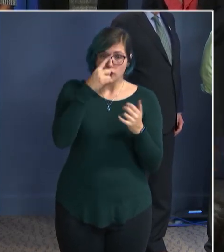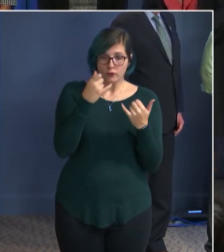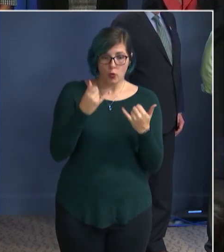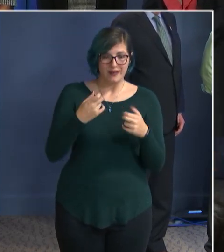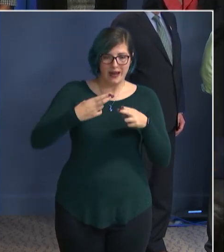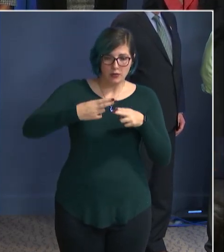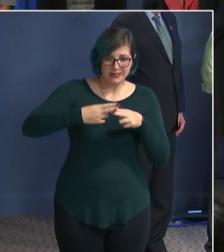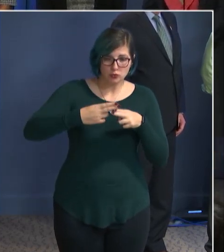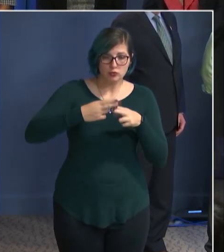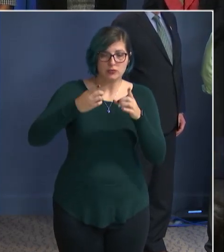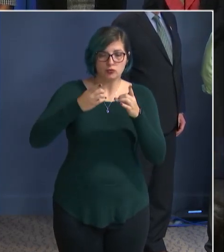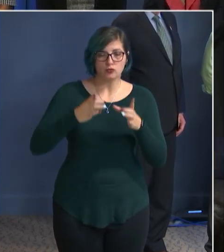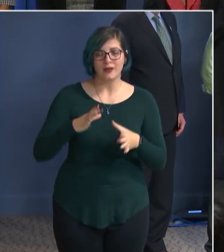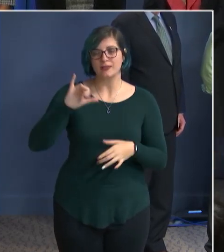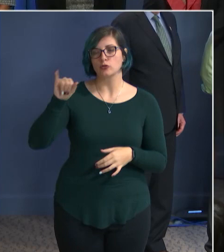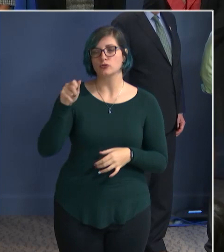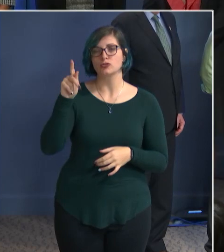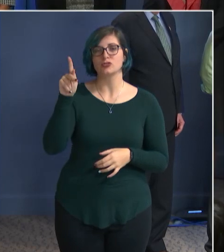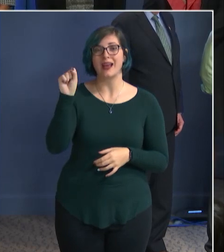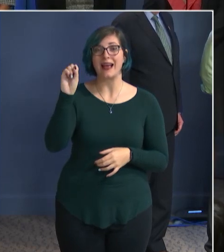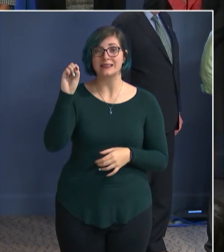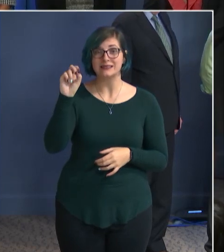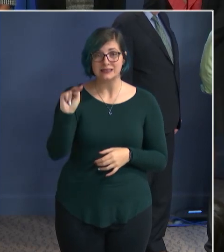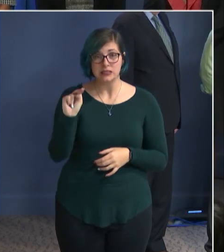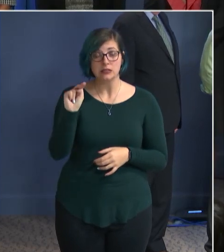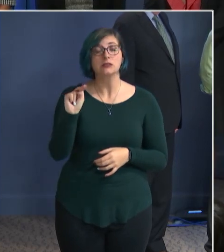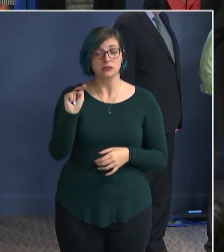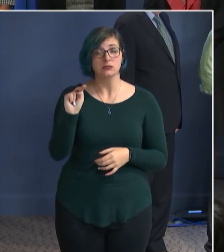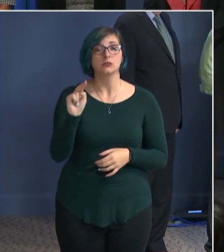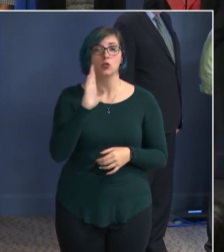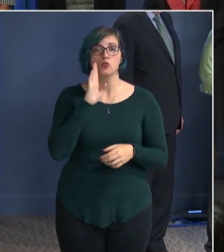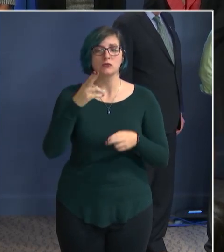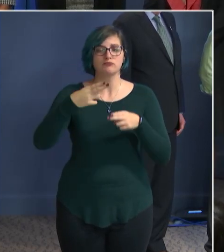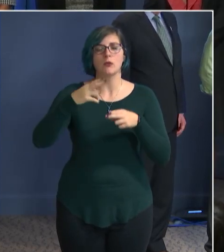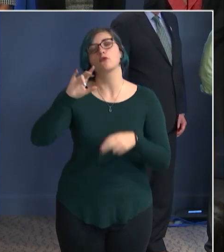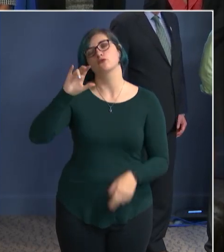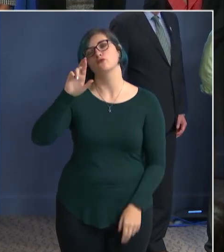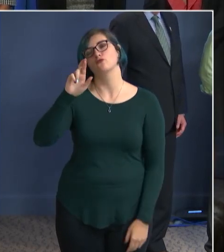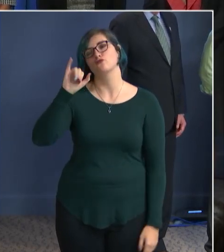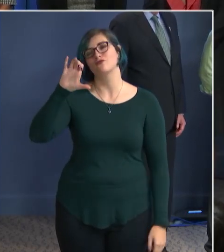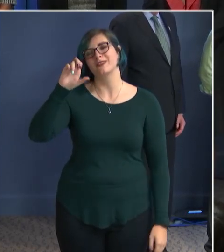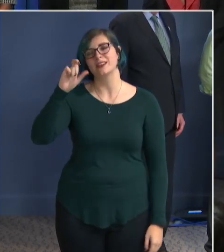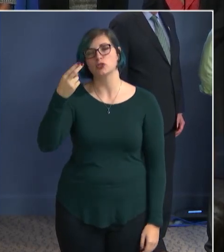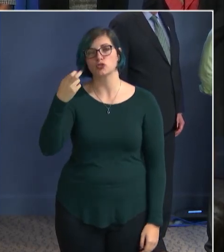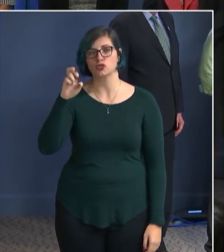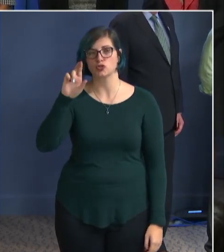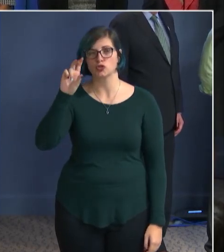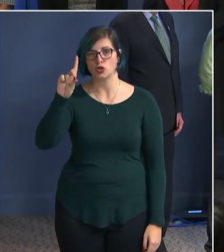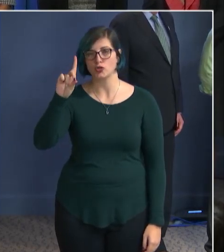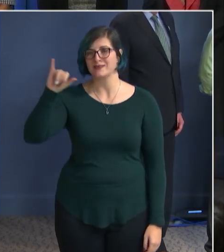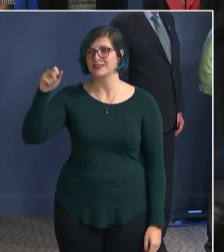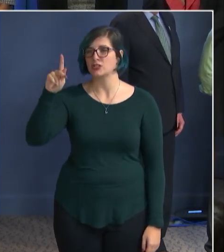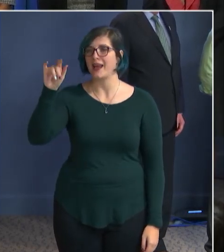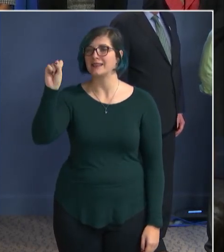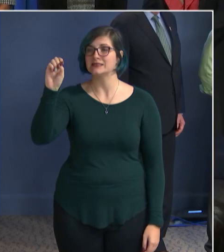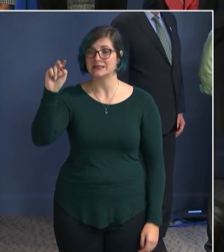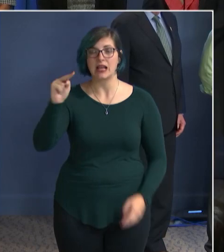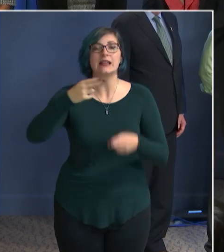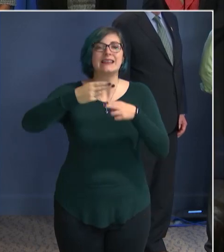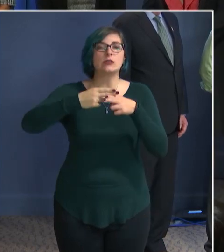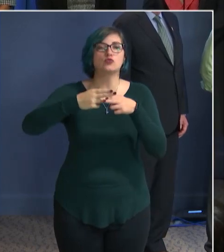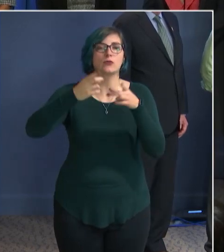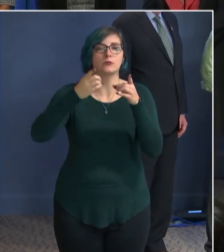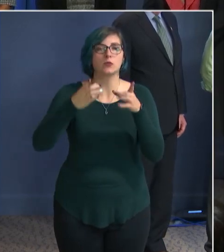the Director Jackson will serve as the interim. Richard Jackson will serve as the interim director of